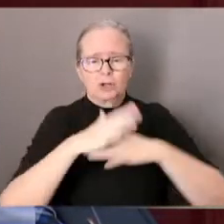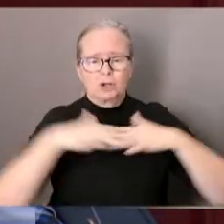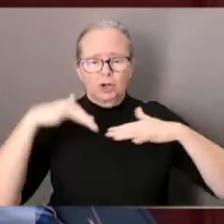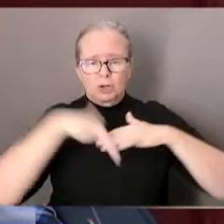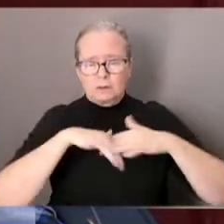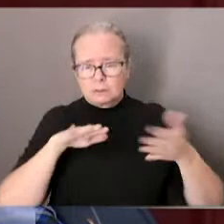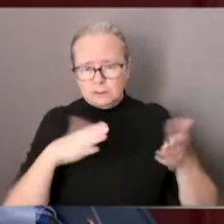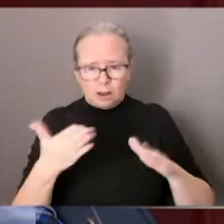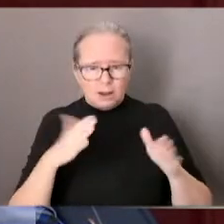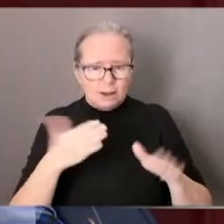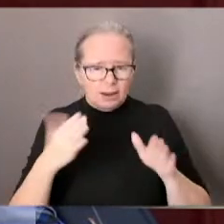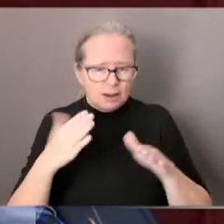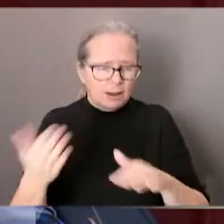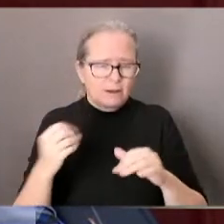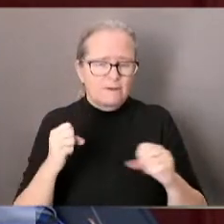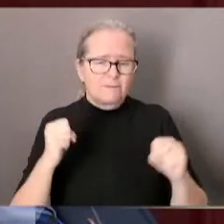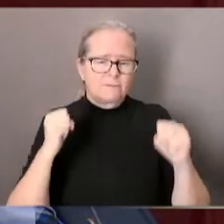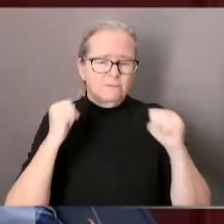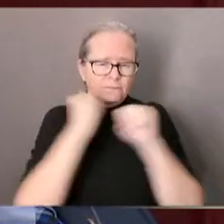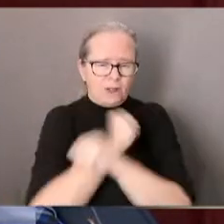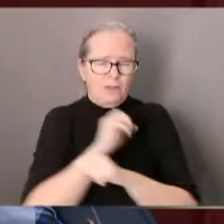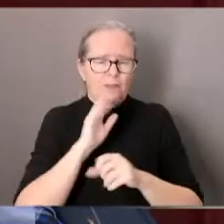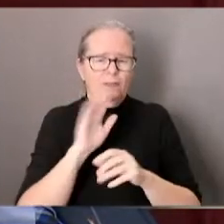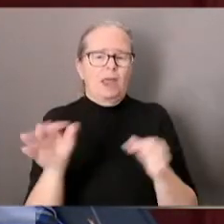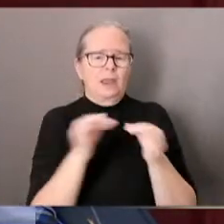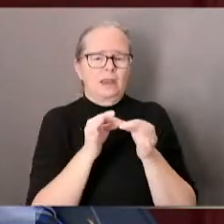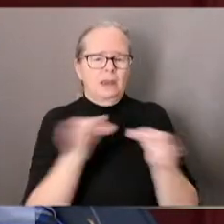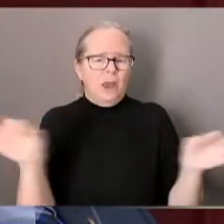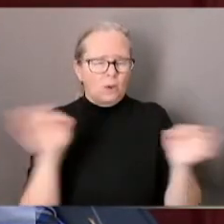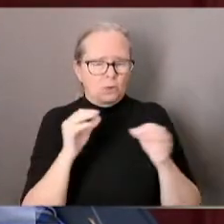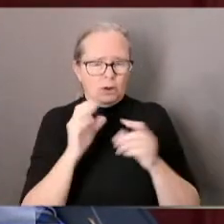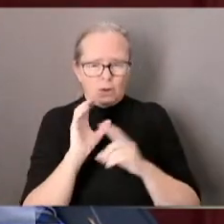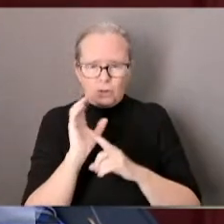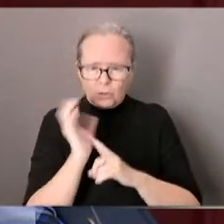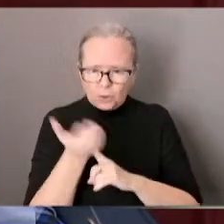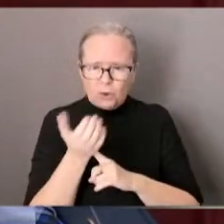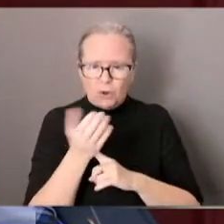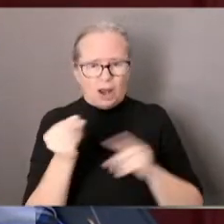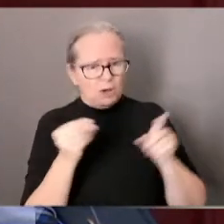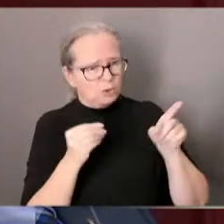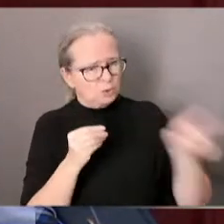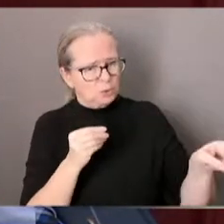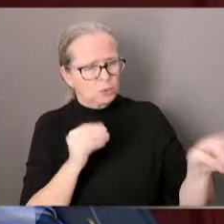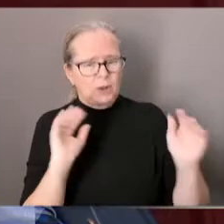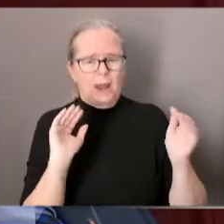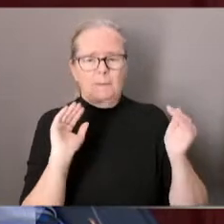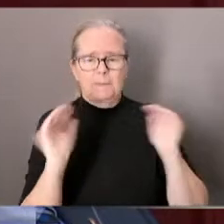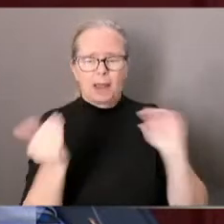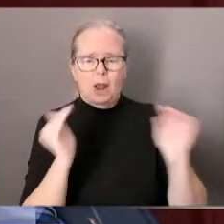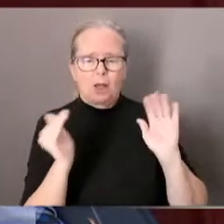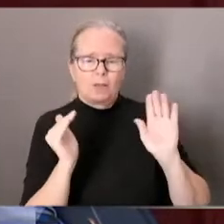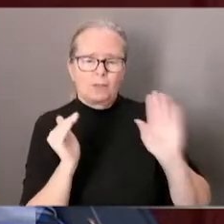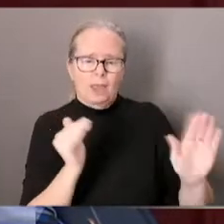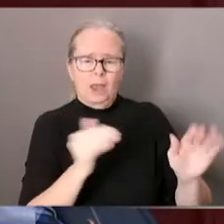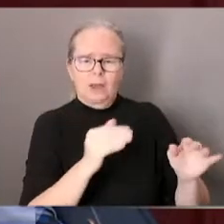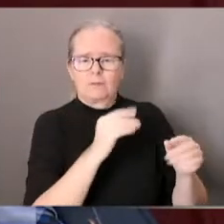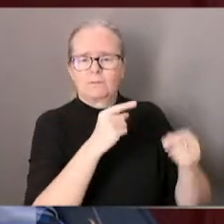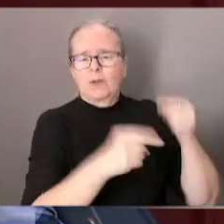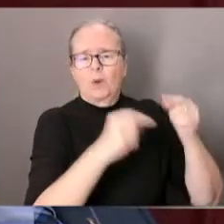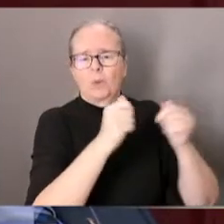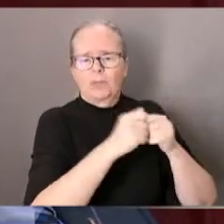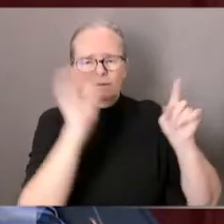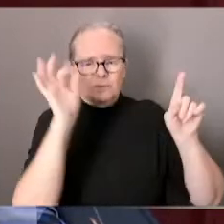remains to compare her fights with Ottawa over issues like fertilizer policy is a complete failure of understanding of the atrocities